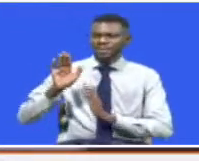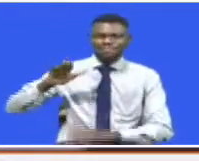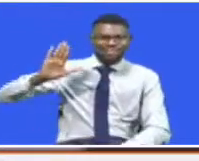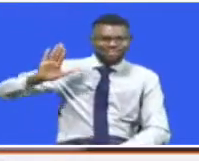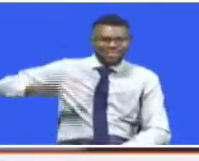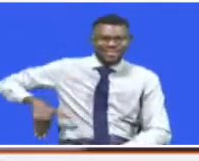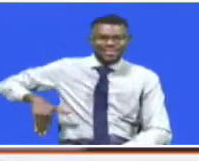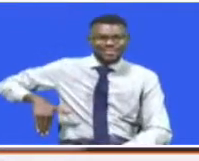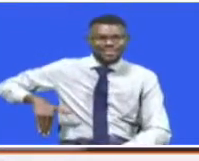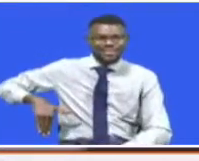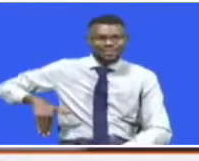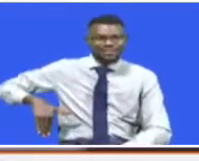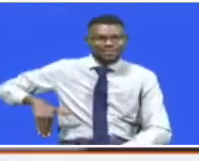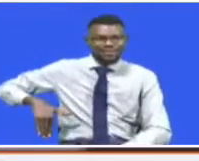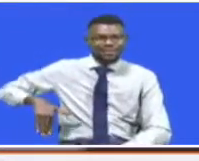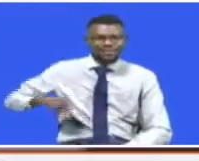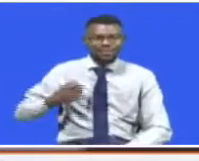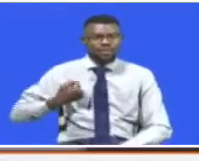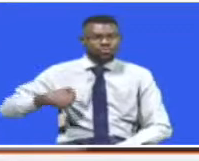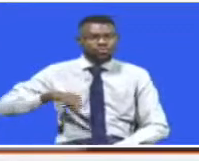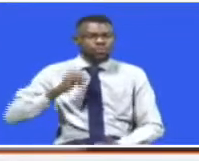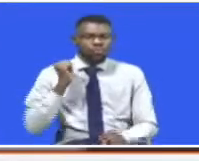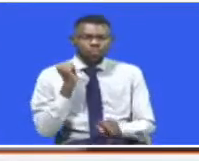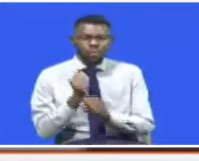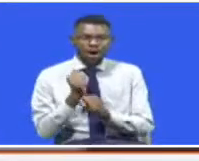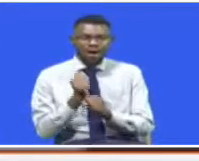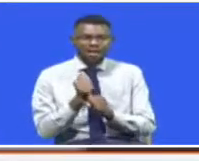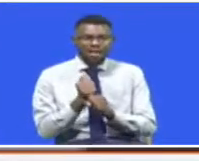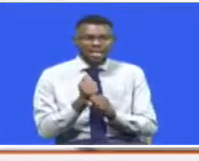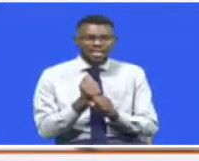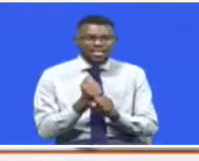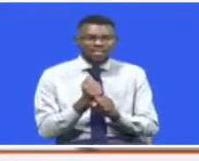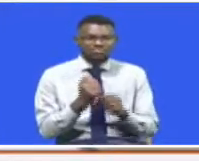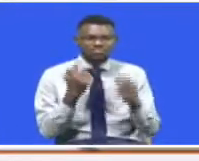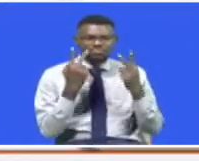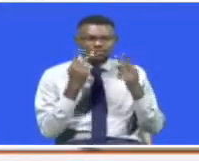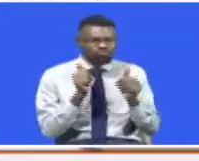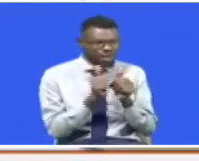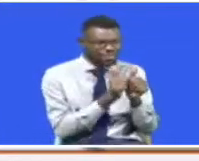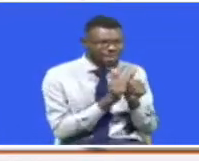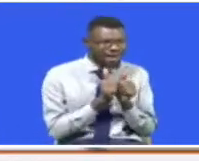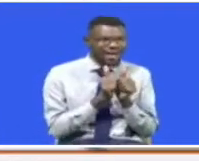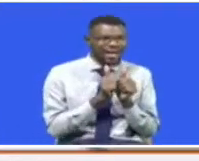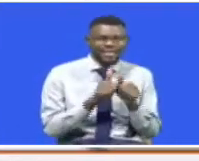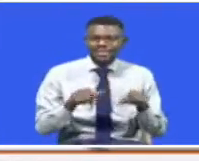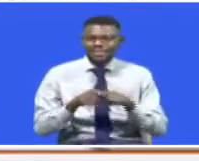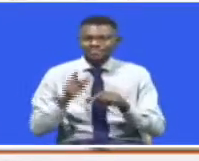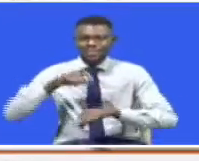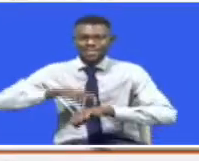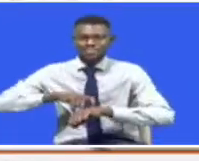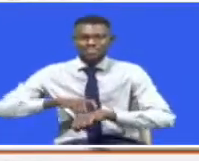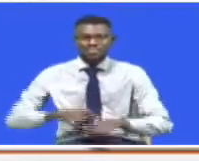behind. So we are working on all this concurrently. From where we are,